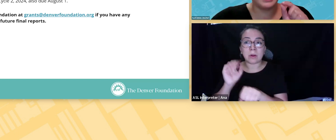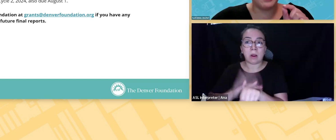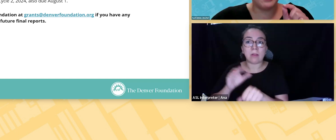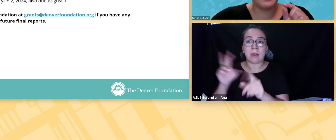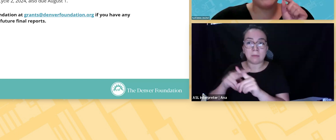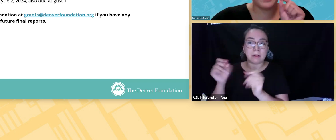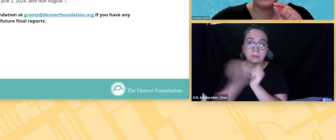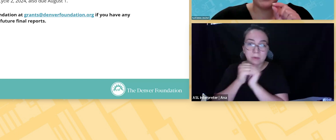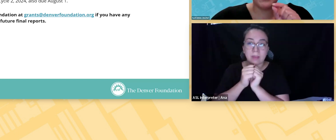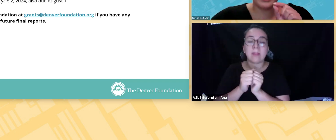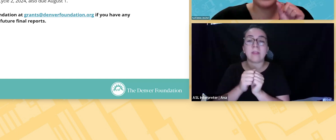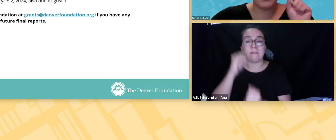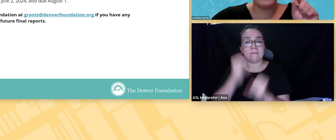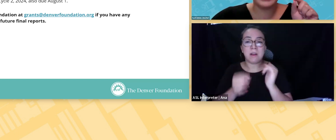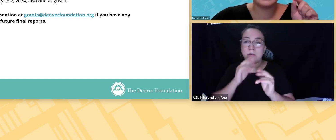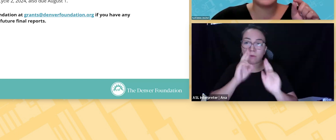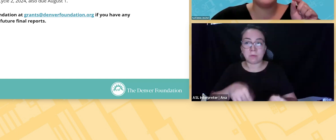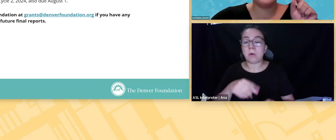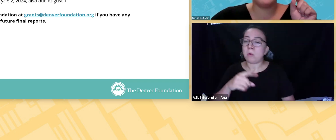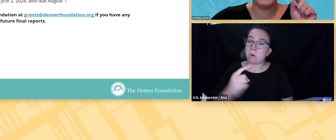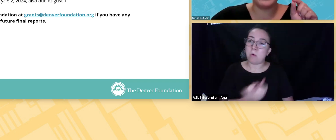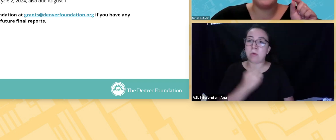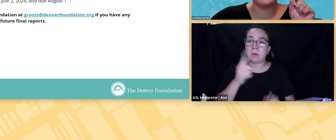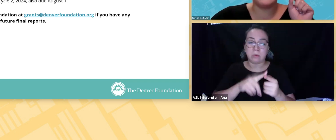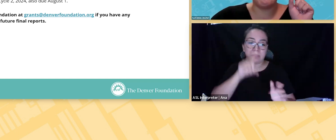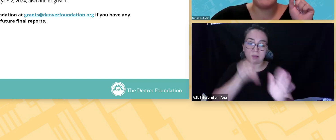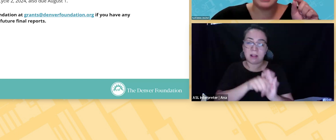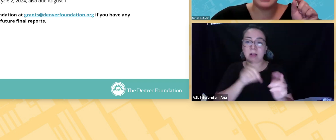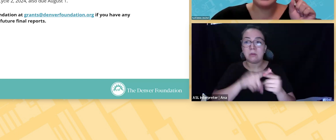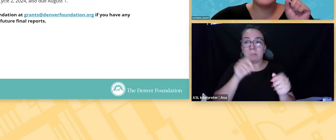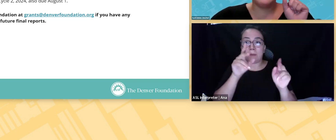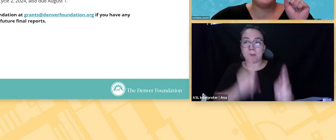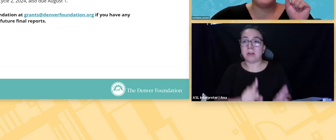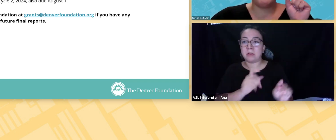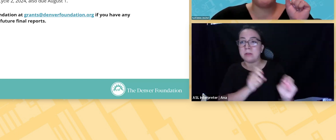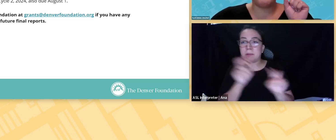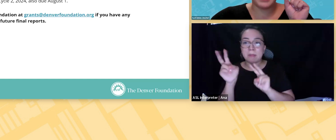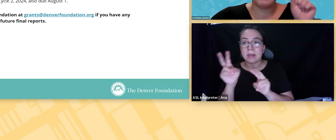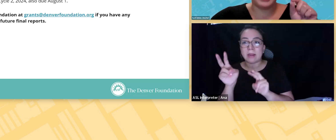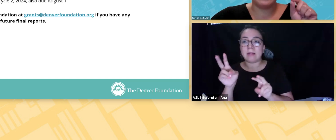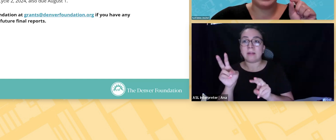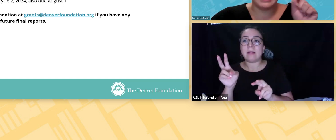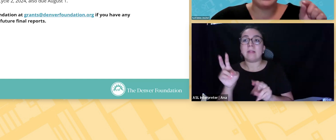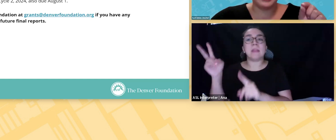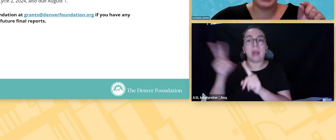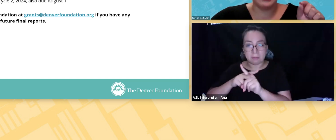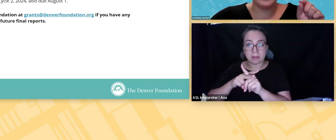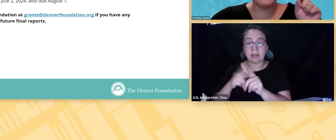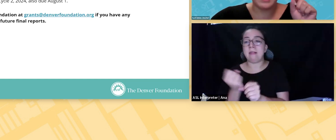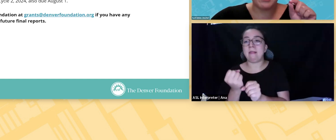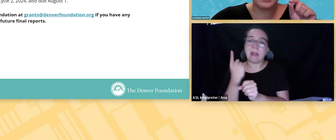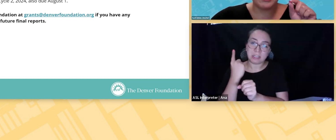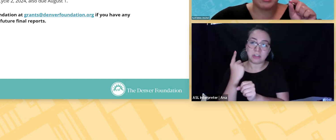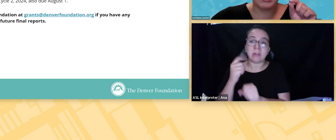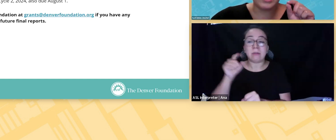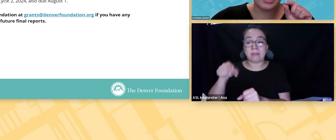application together, the final report is only assigned to the person who submitted the application last year. So